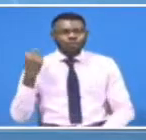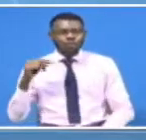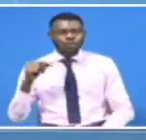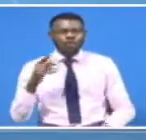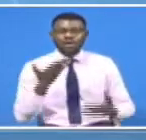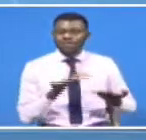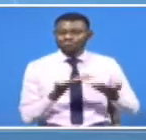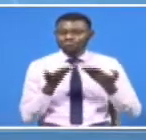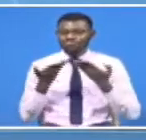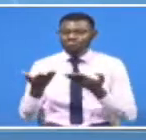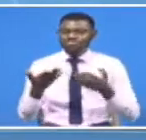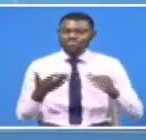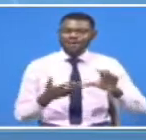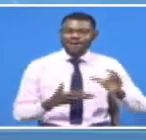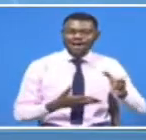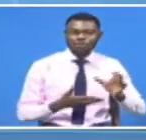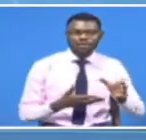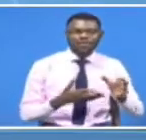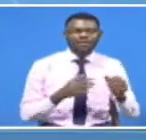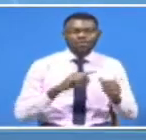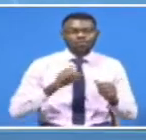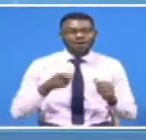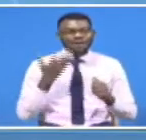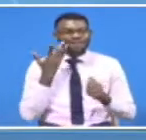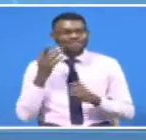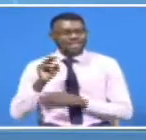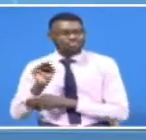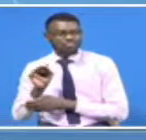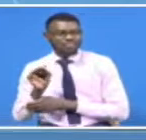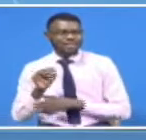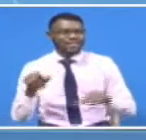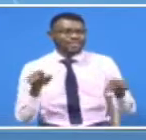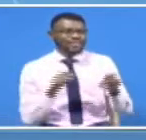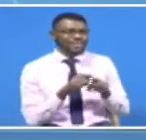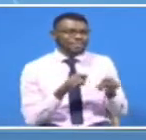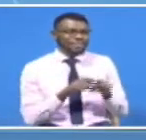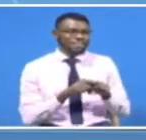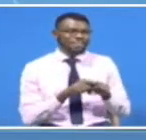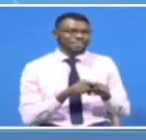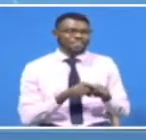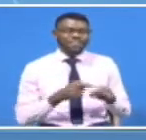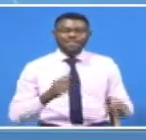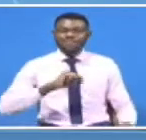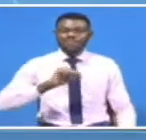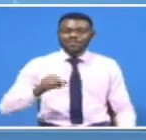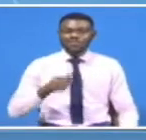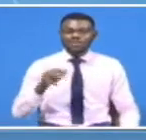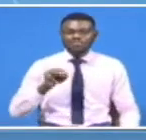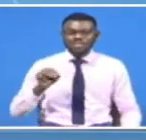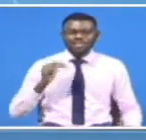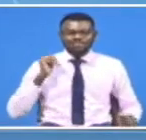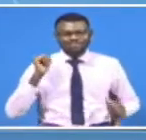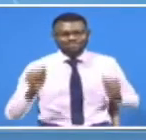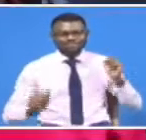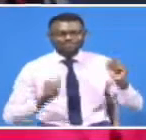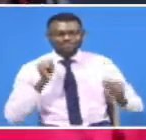not only in the 1500 meters, but even also in the 5,000 meters